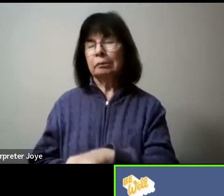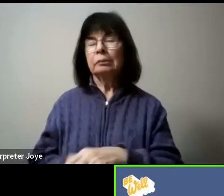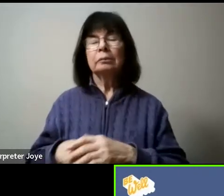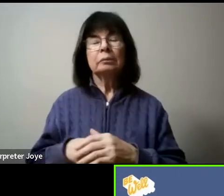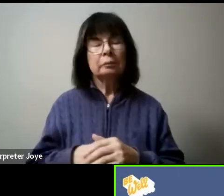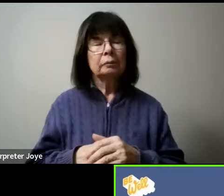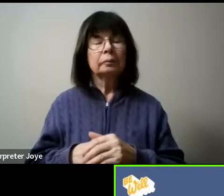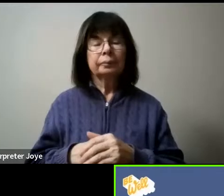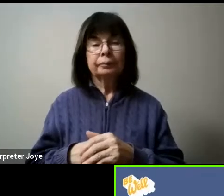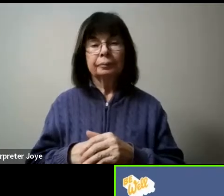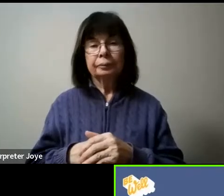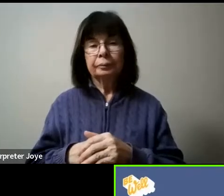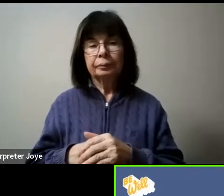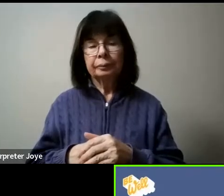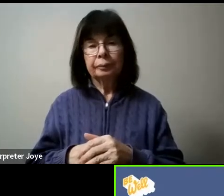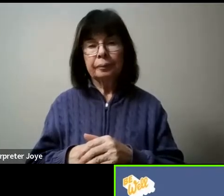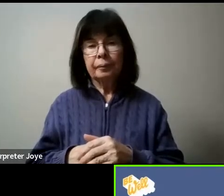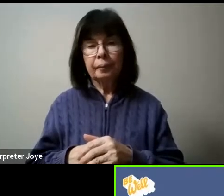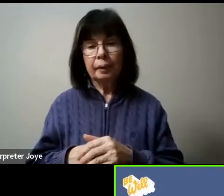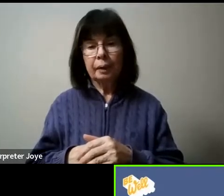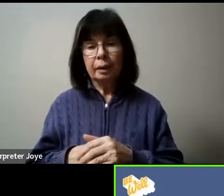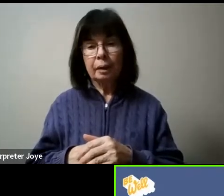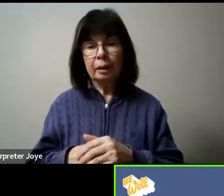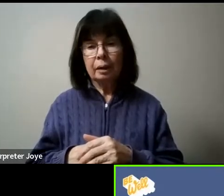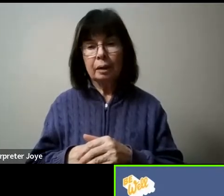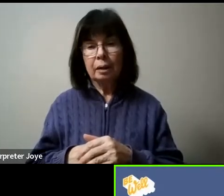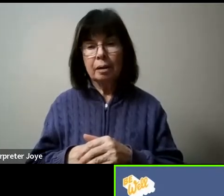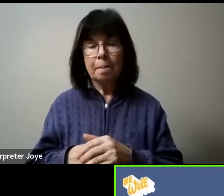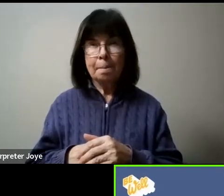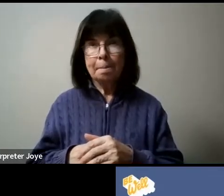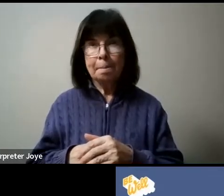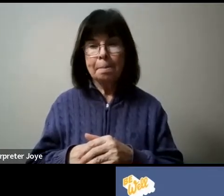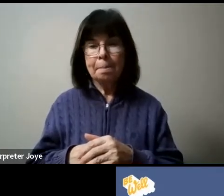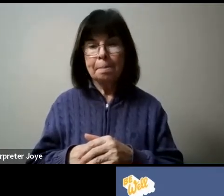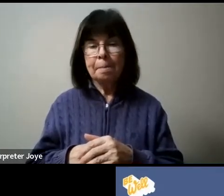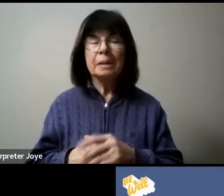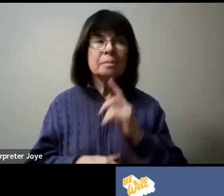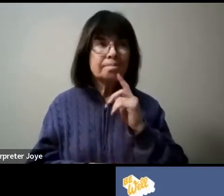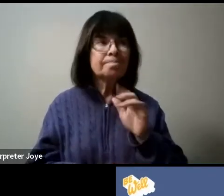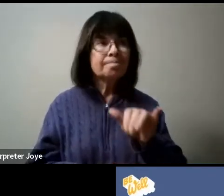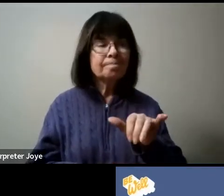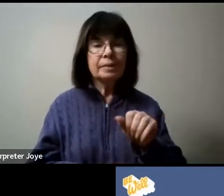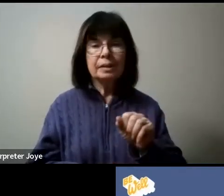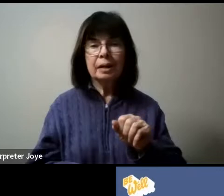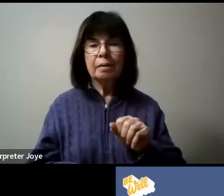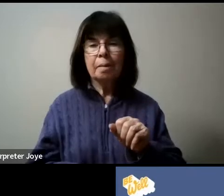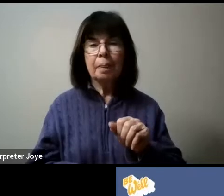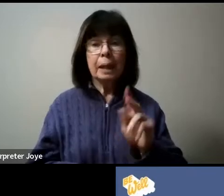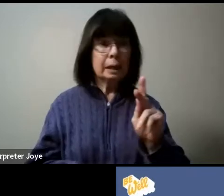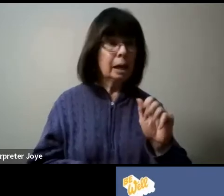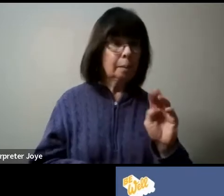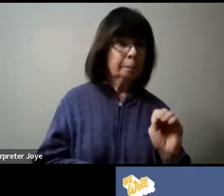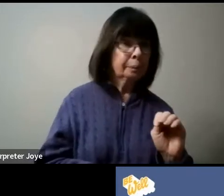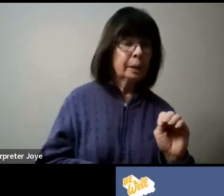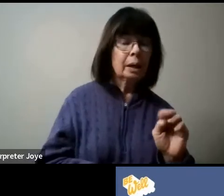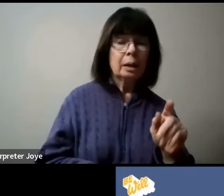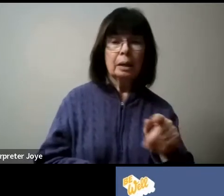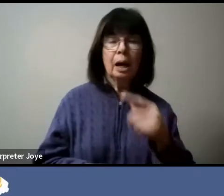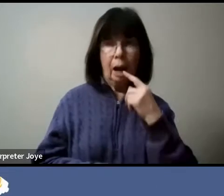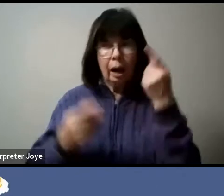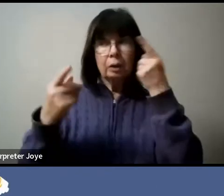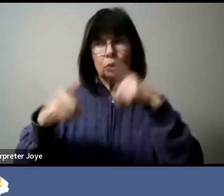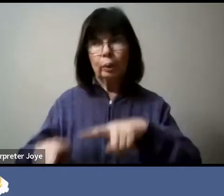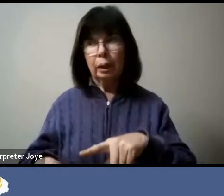mean, there will be barriers for sure. Yeah, I was just gonna agree